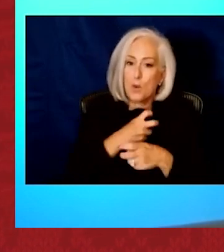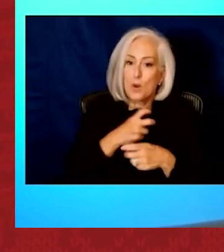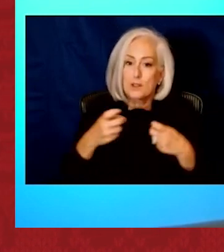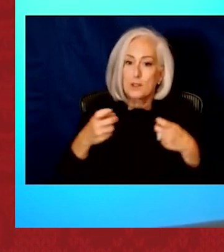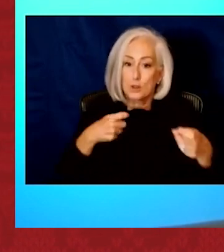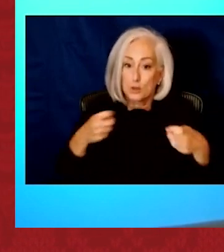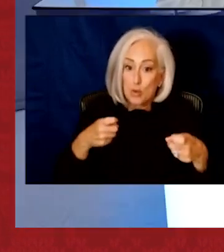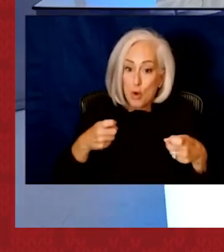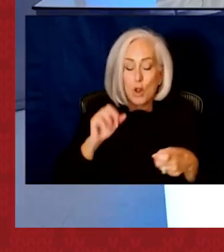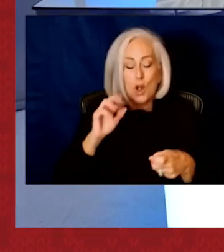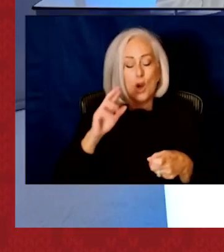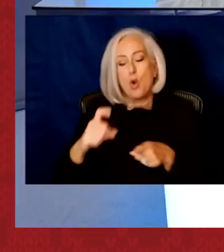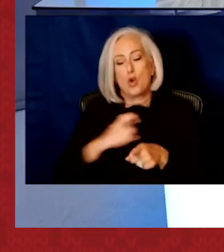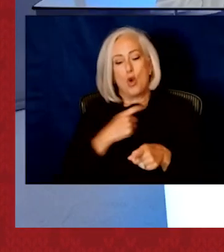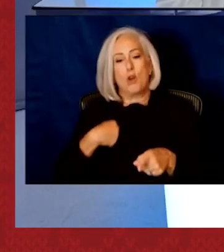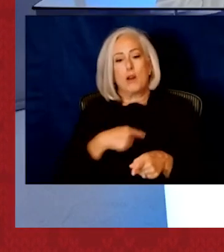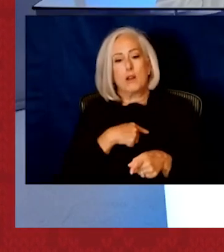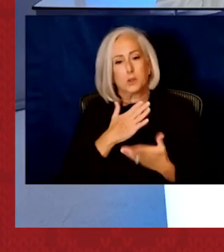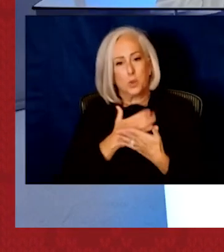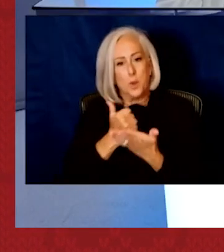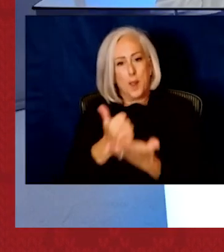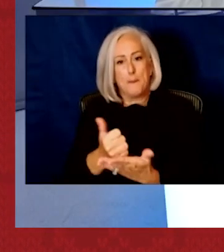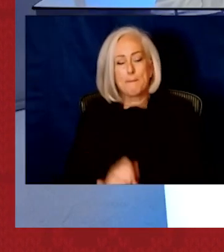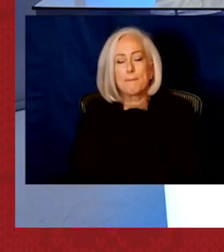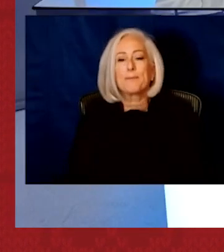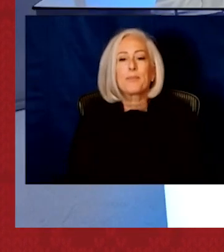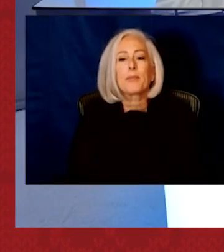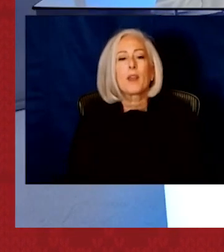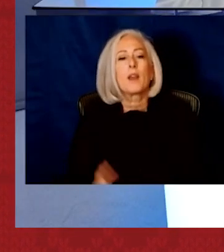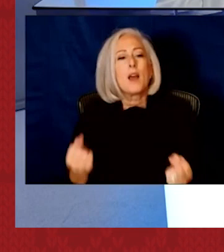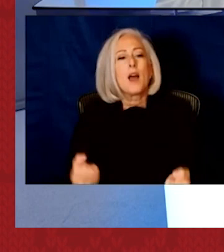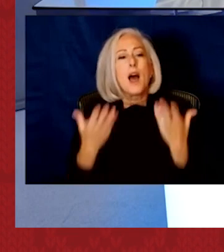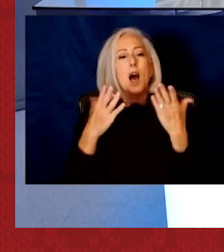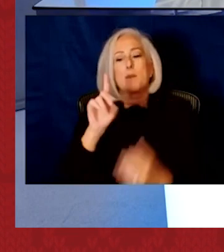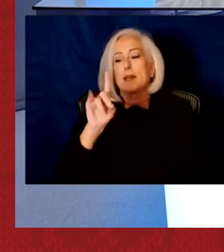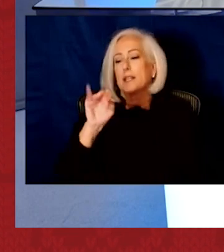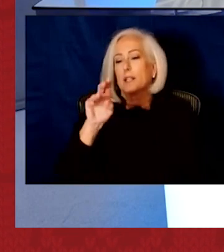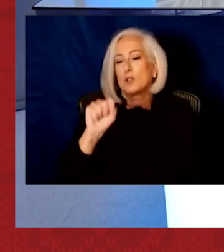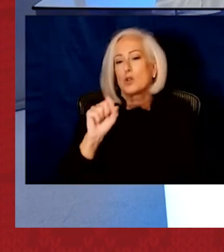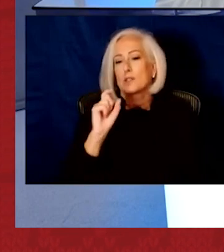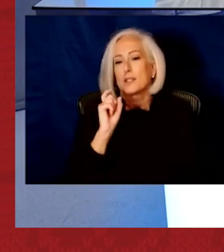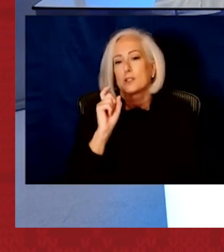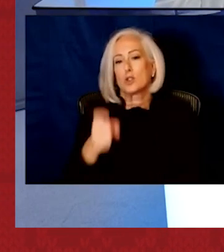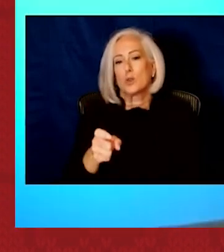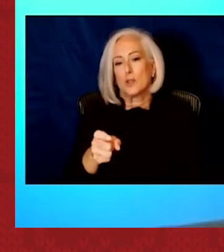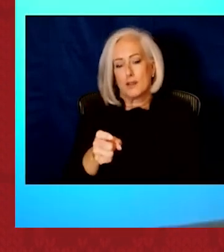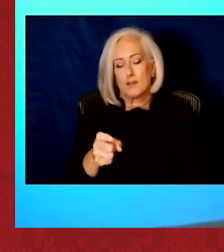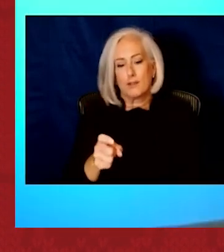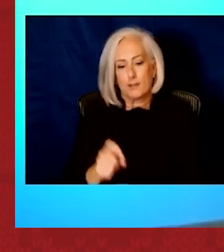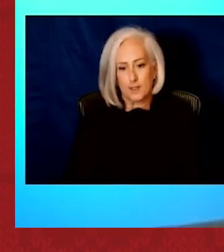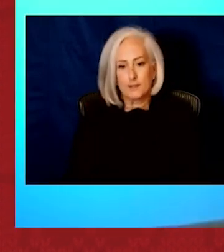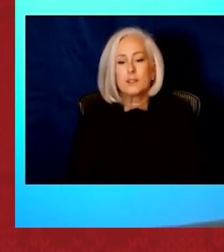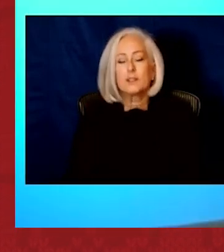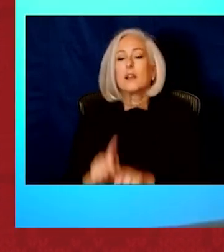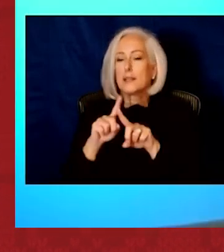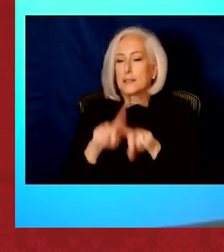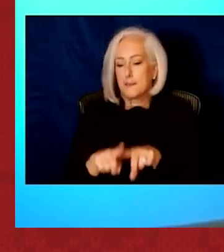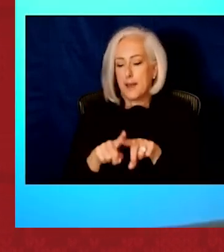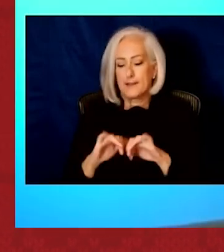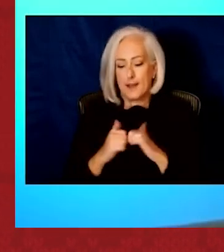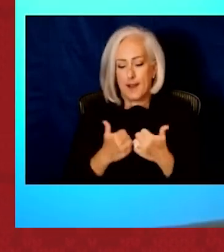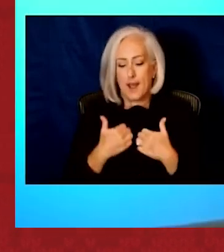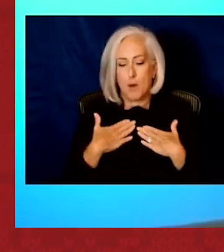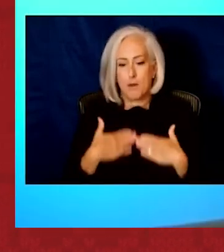How many doses of antivenom do you give to somebody? It, to some degree, depends on how they respond.